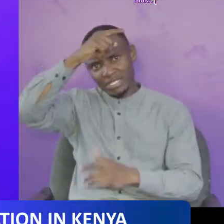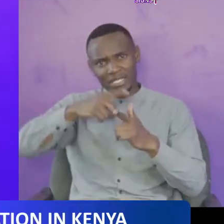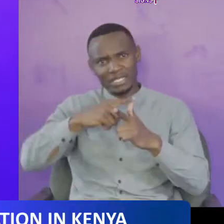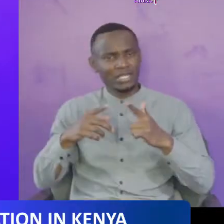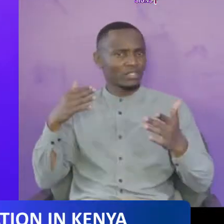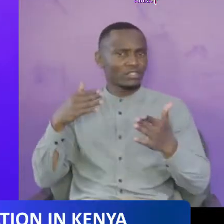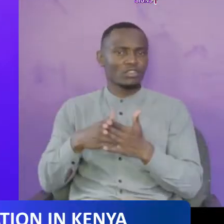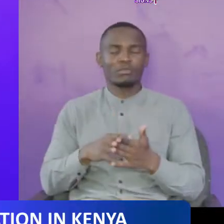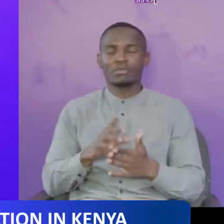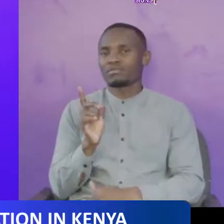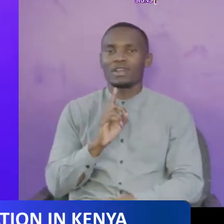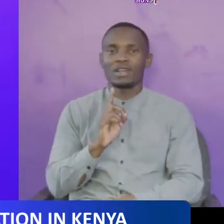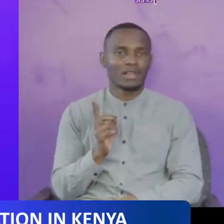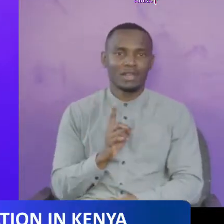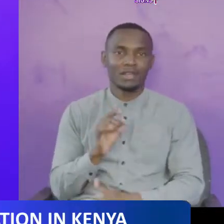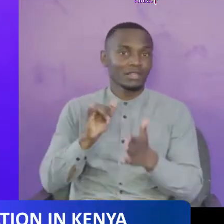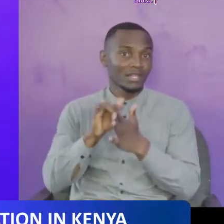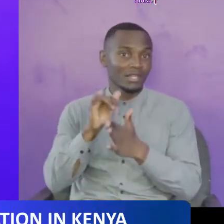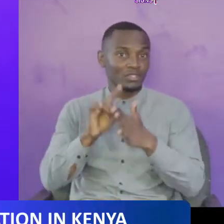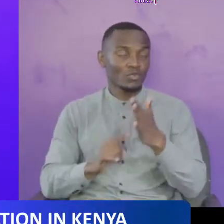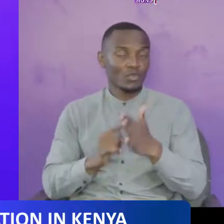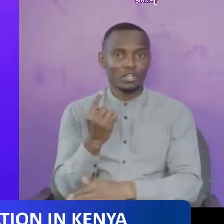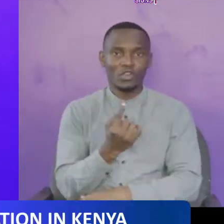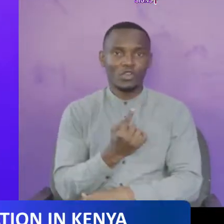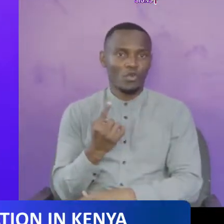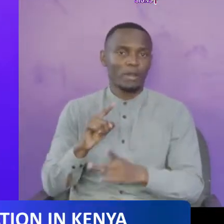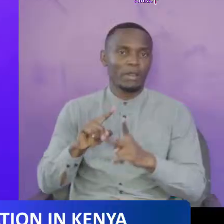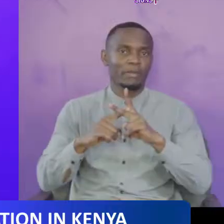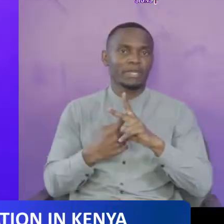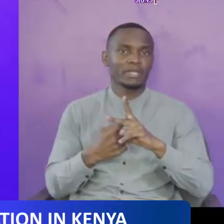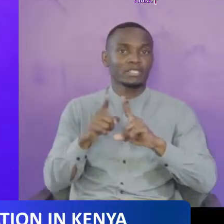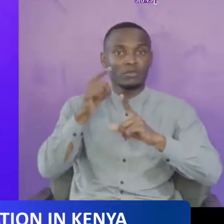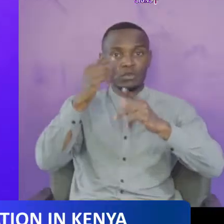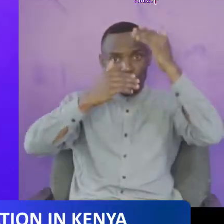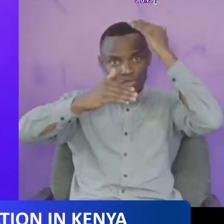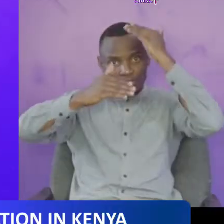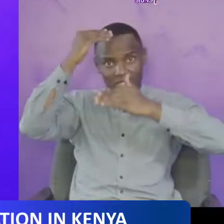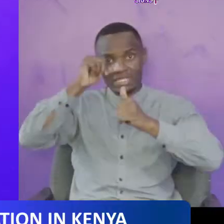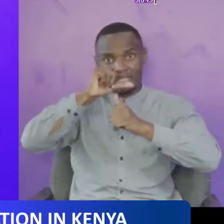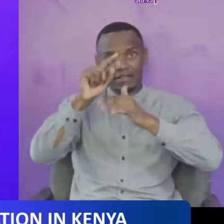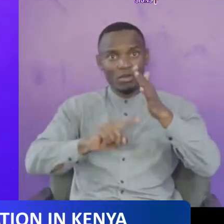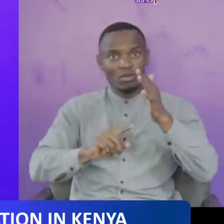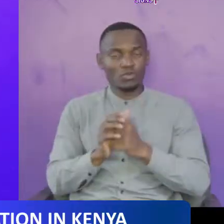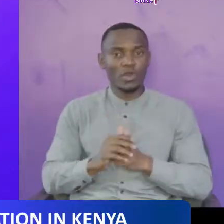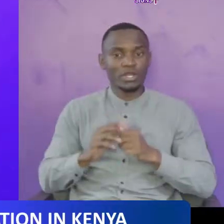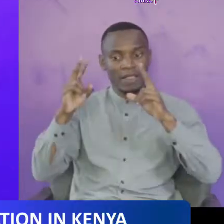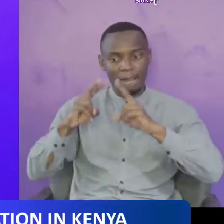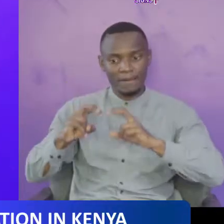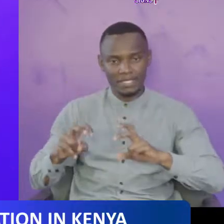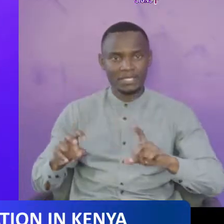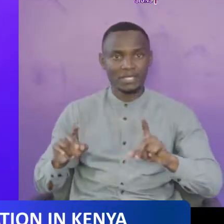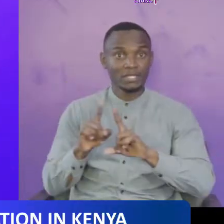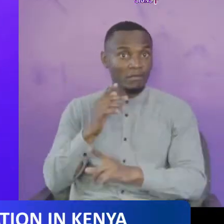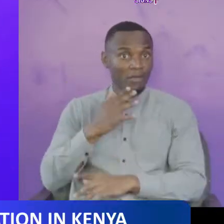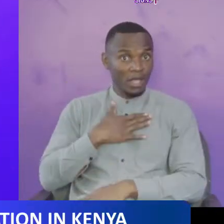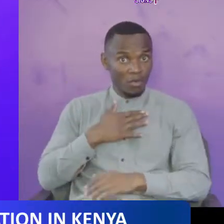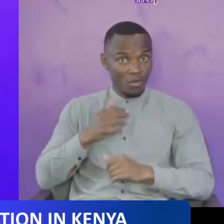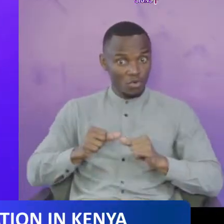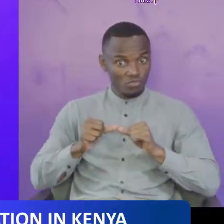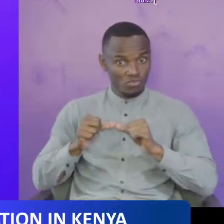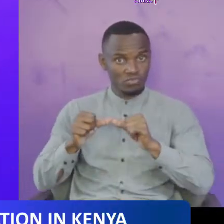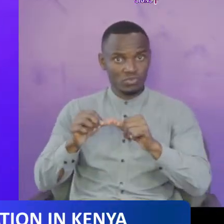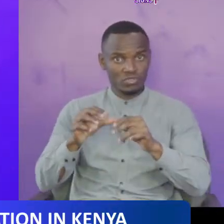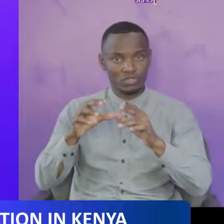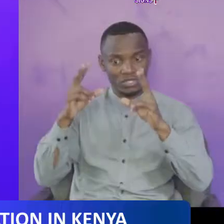is just the beginning. And actually, university is all about research. So our continuous research also develops